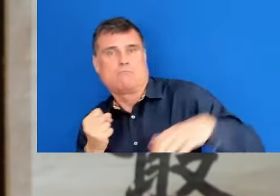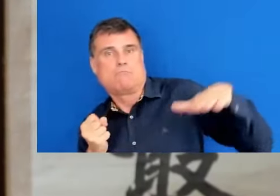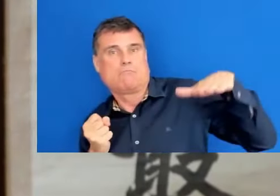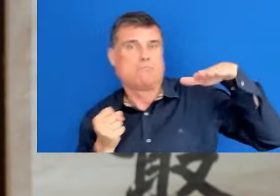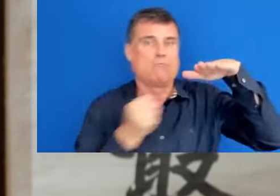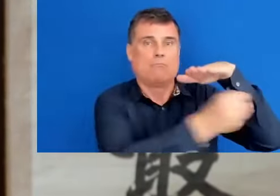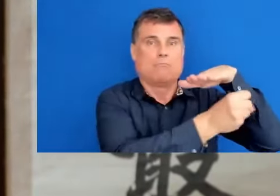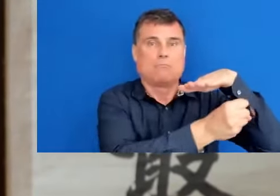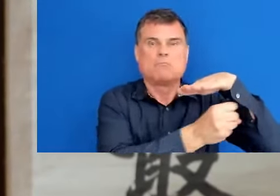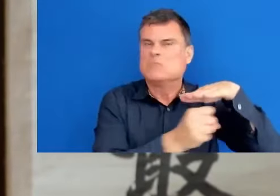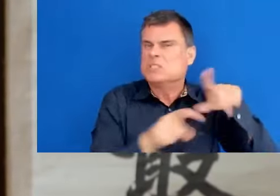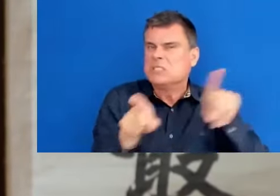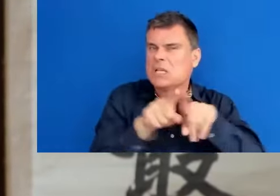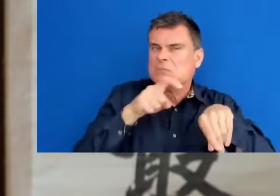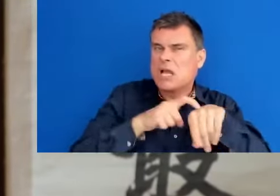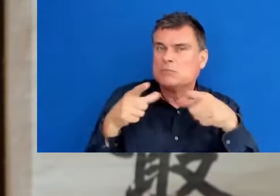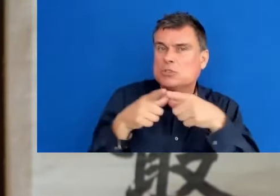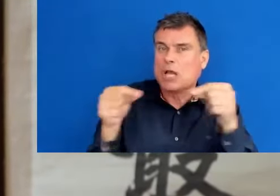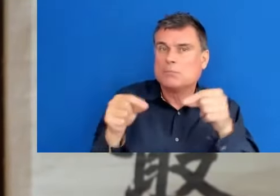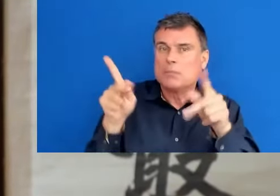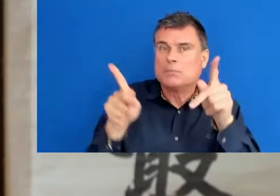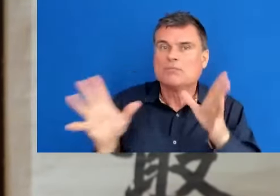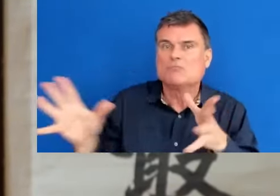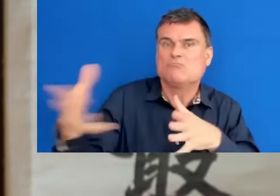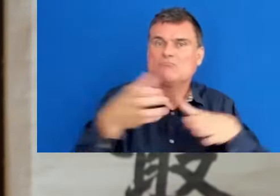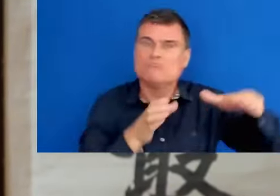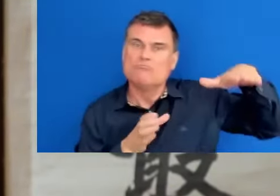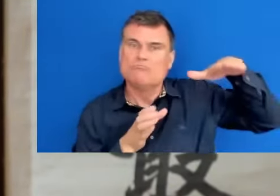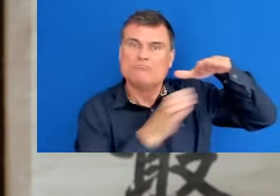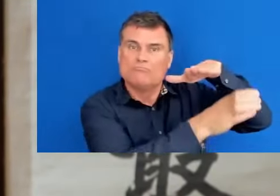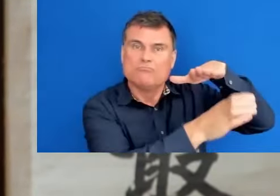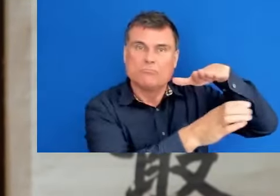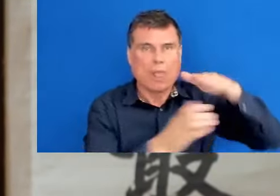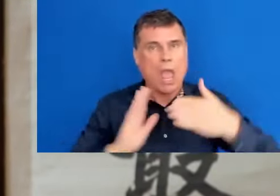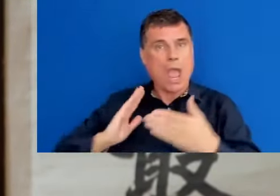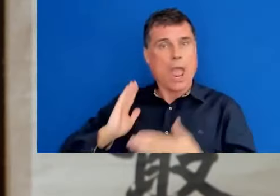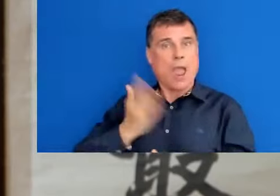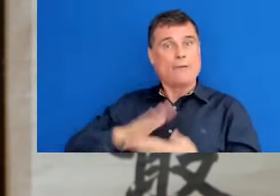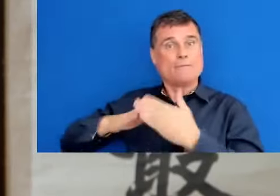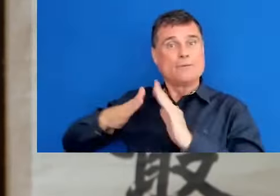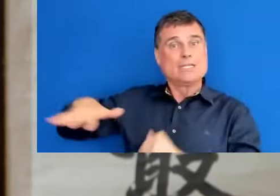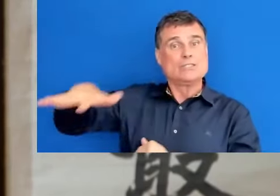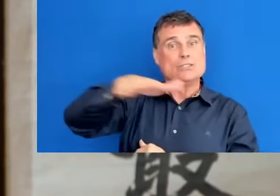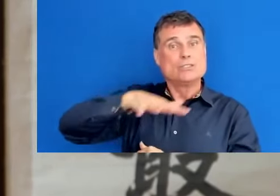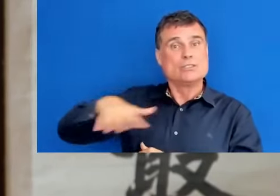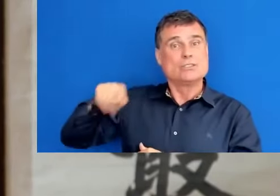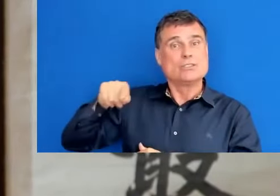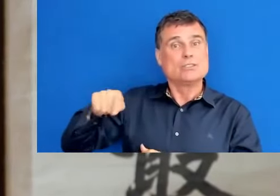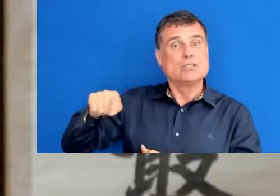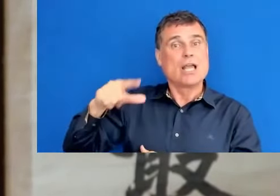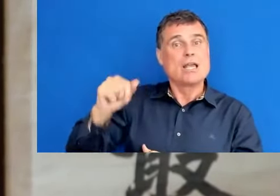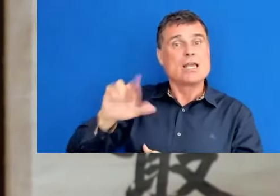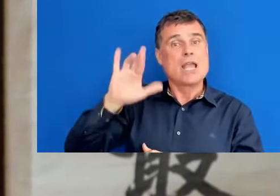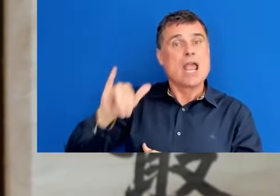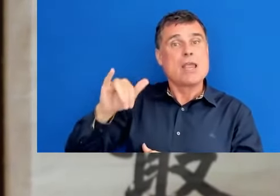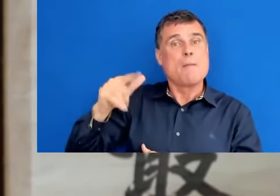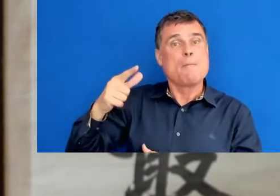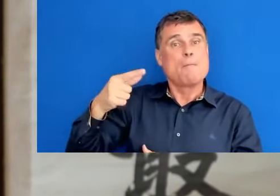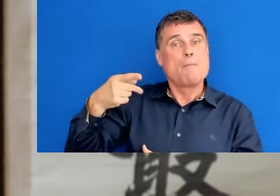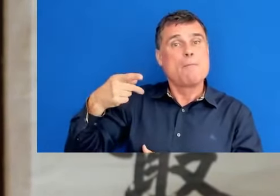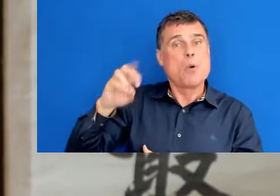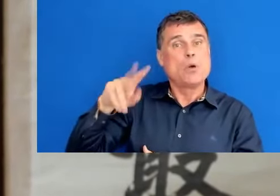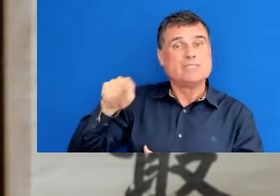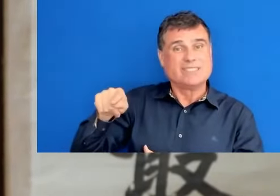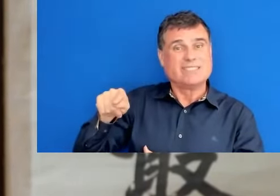time the Japanese were removed because we had a village at Garry Point, and as my sister said. So we